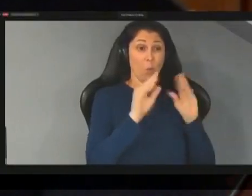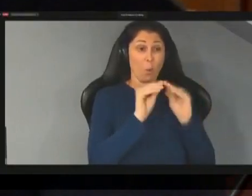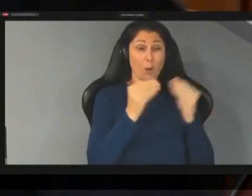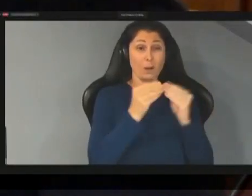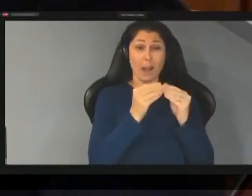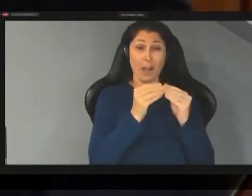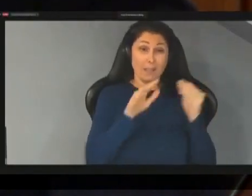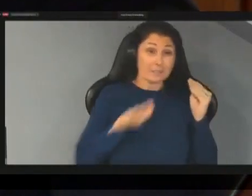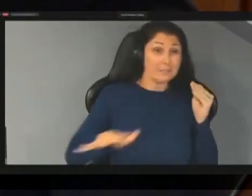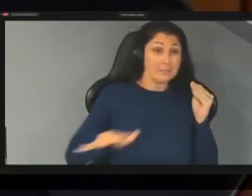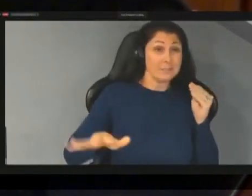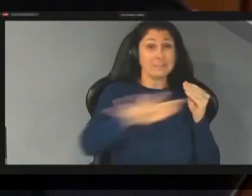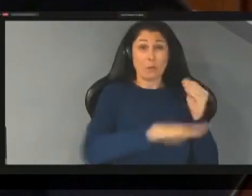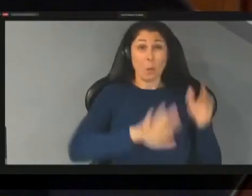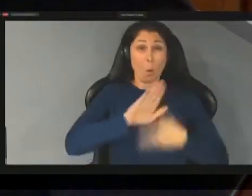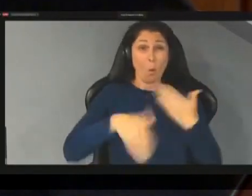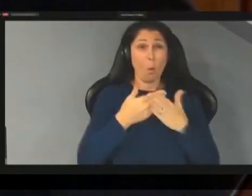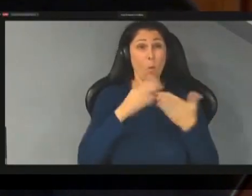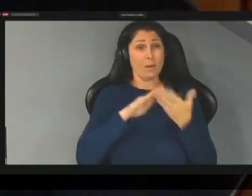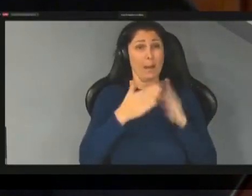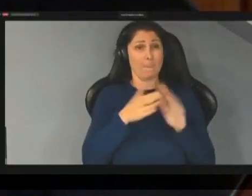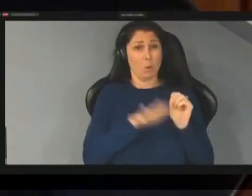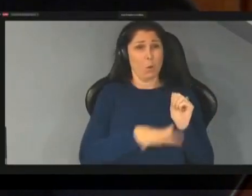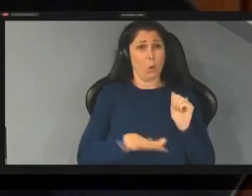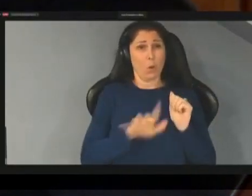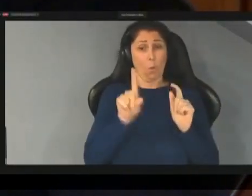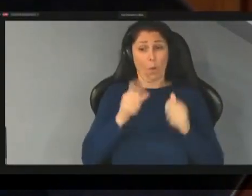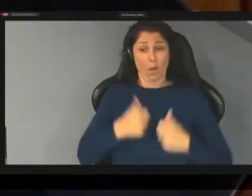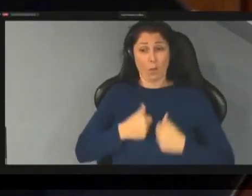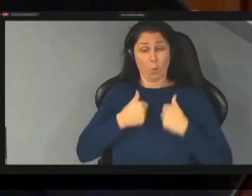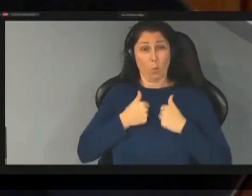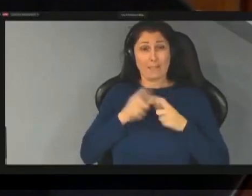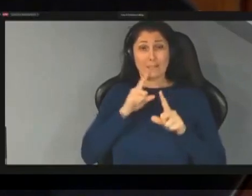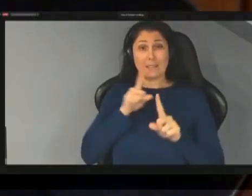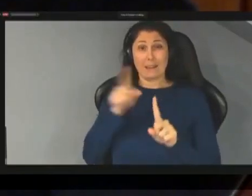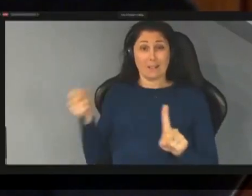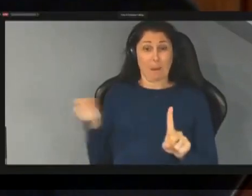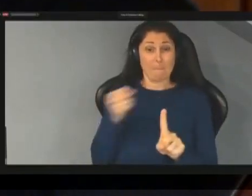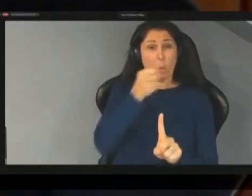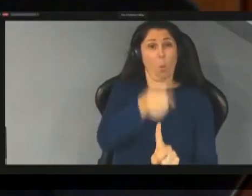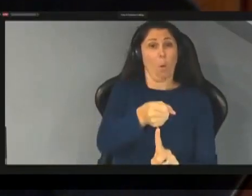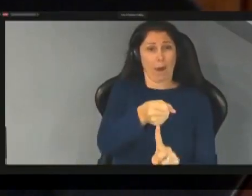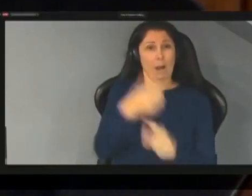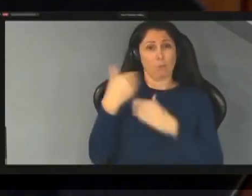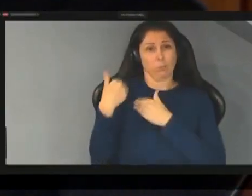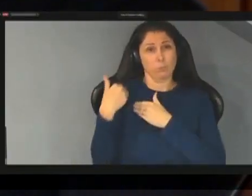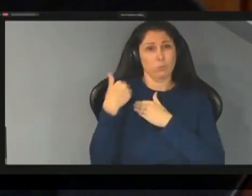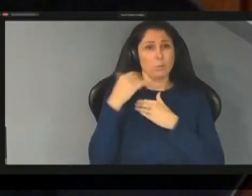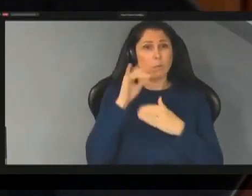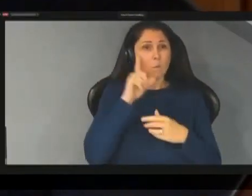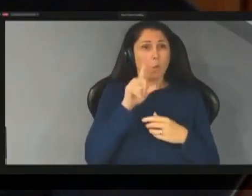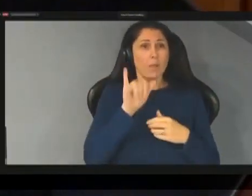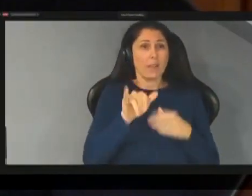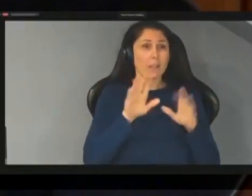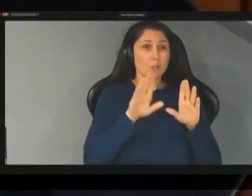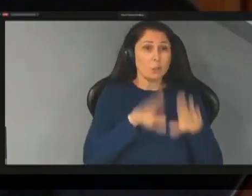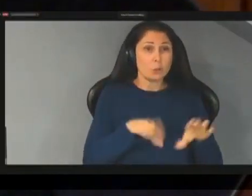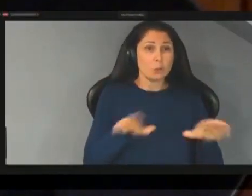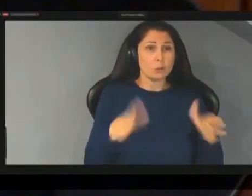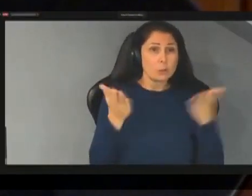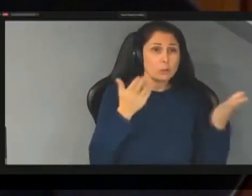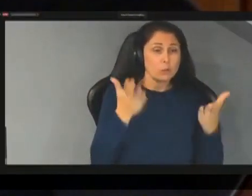entire neighborhood, where a resident is appointed on behalf of those organizations, and this includes children-serving